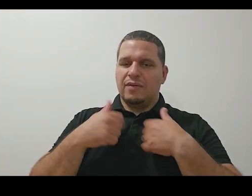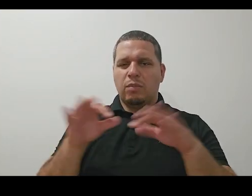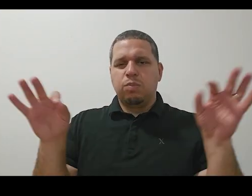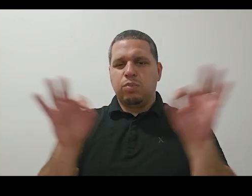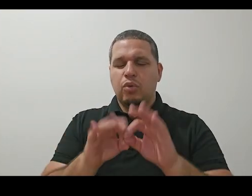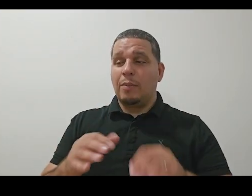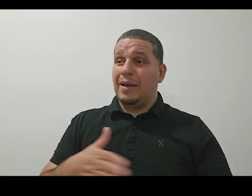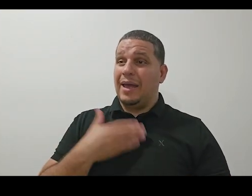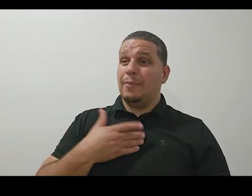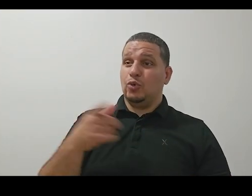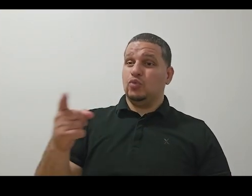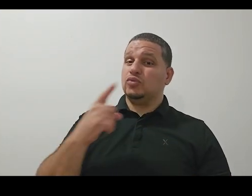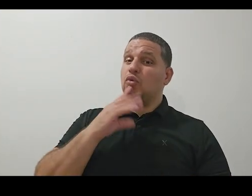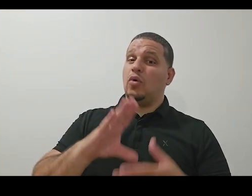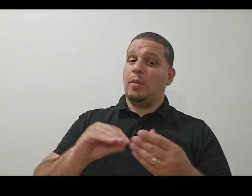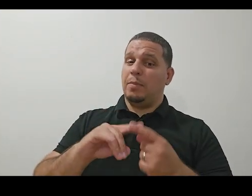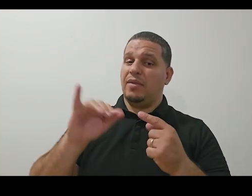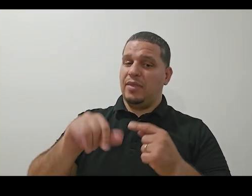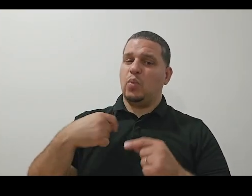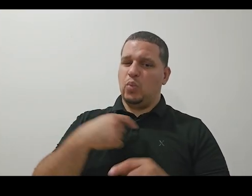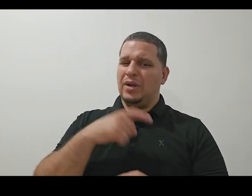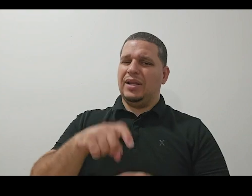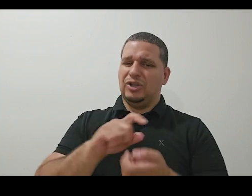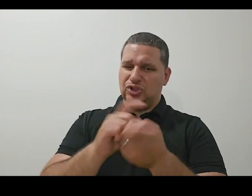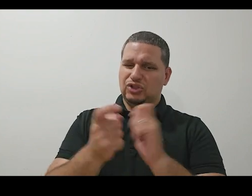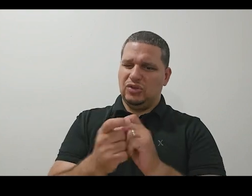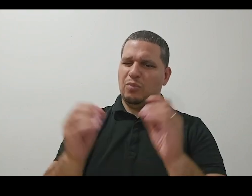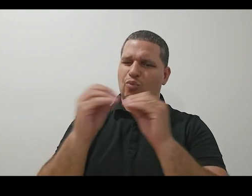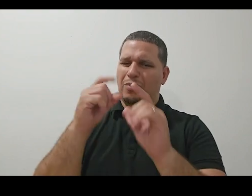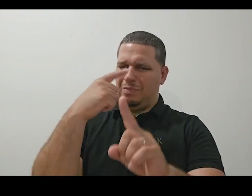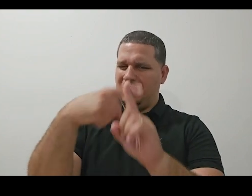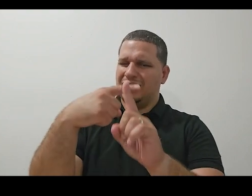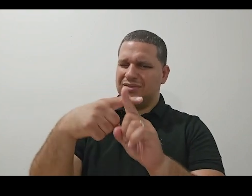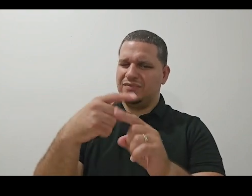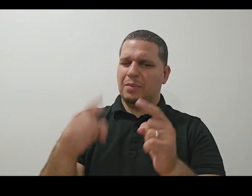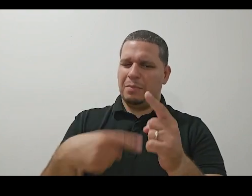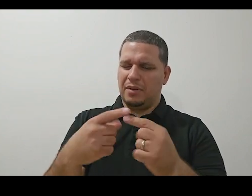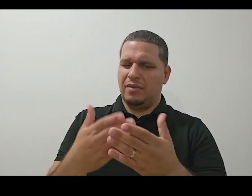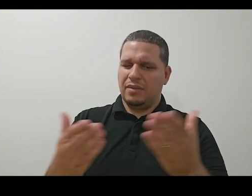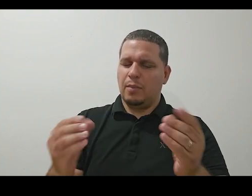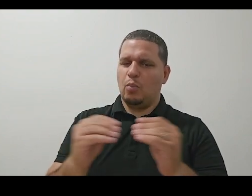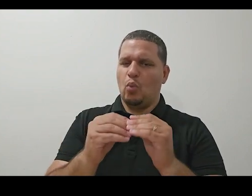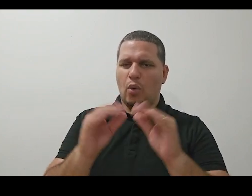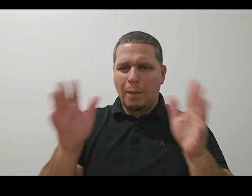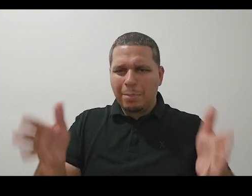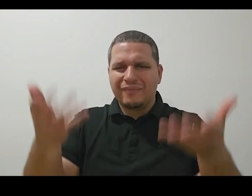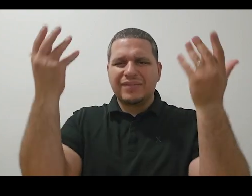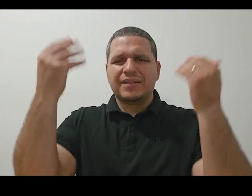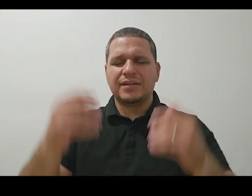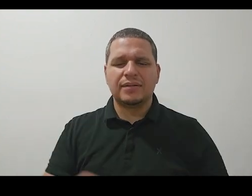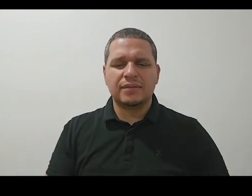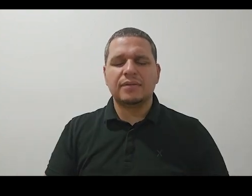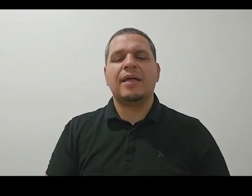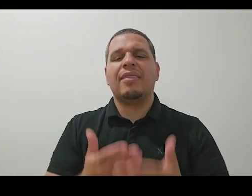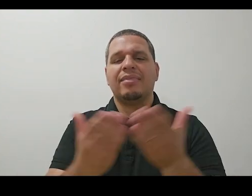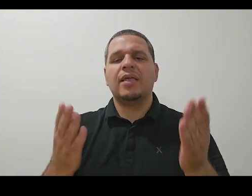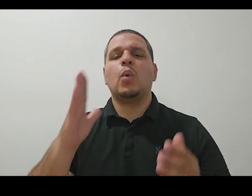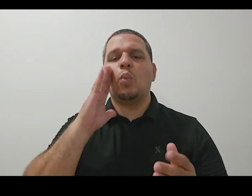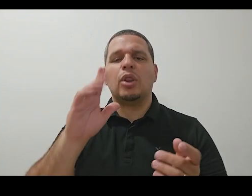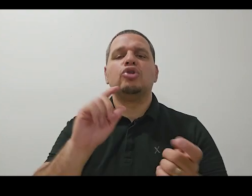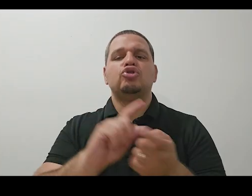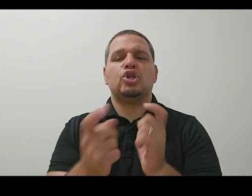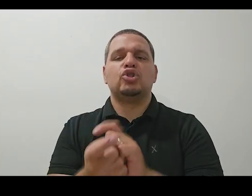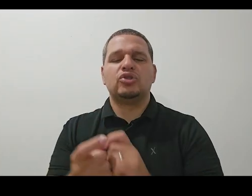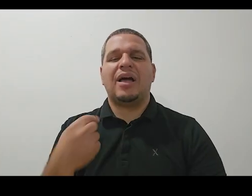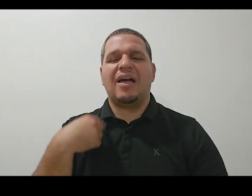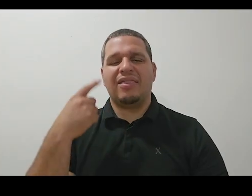and it's important. So I'm glad you guys spoke on that. We need to change, be more positive about things, more uplifting, and